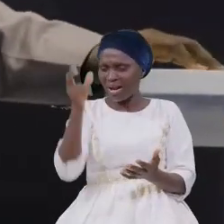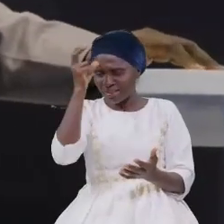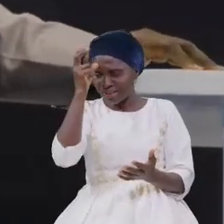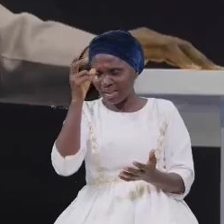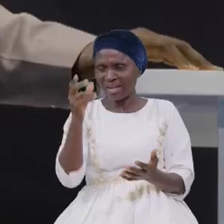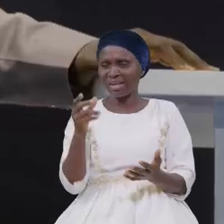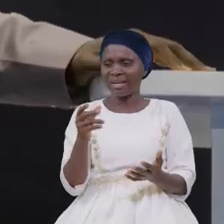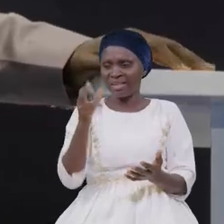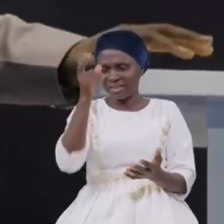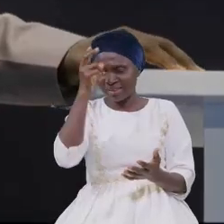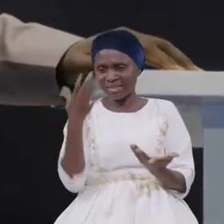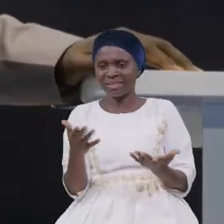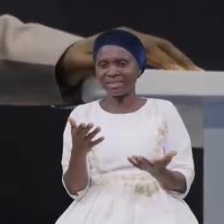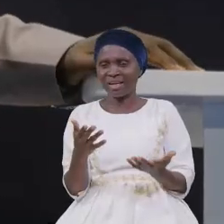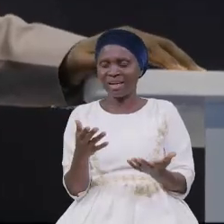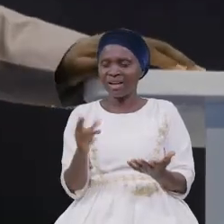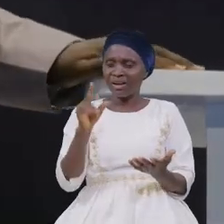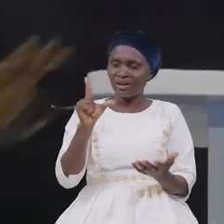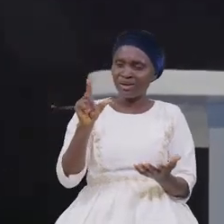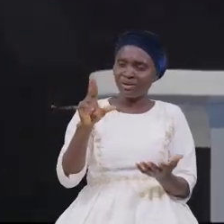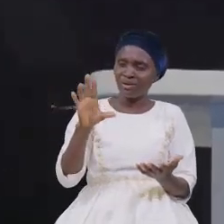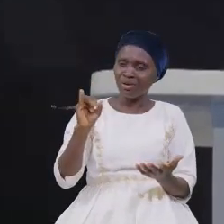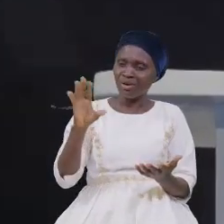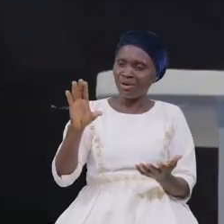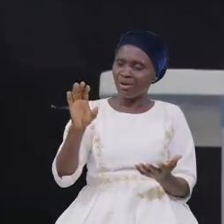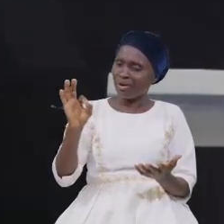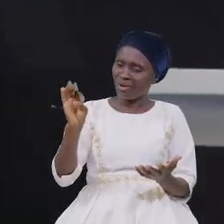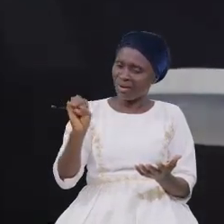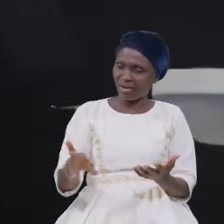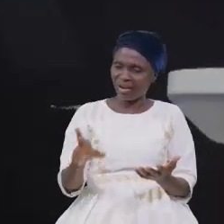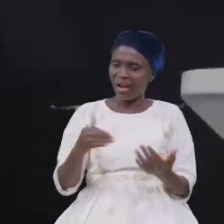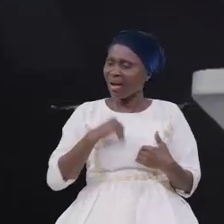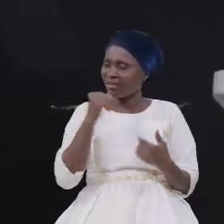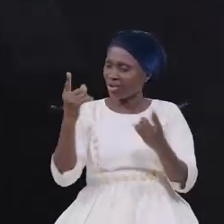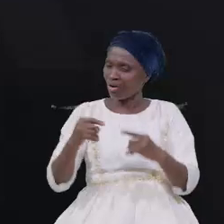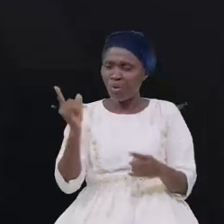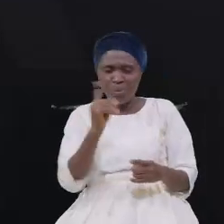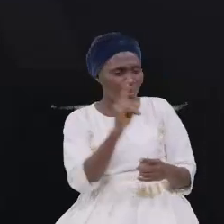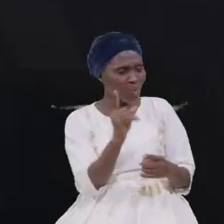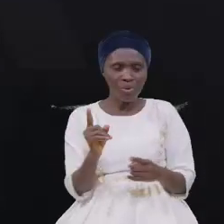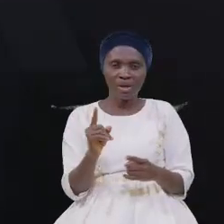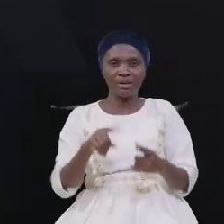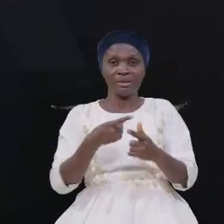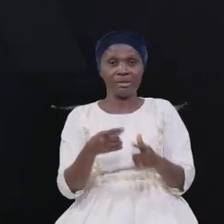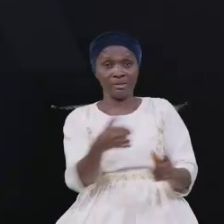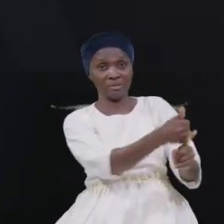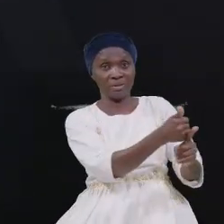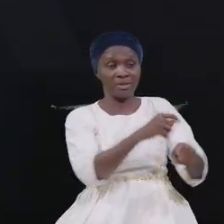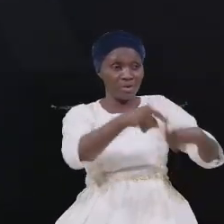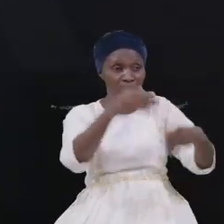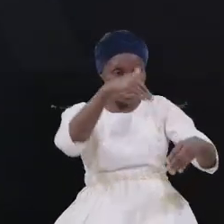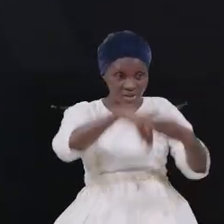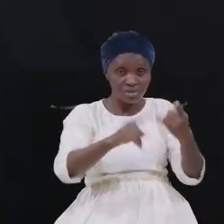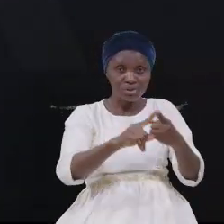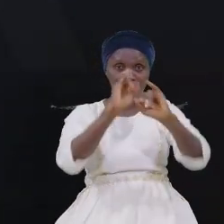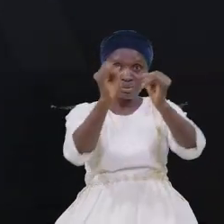and Lucifer, he has not come. Where is he? And they go into idol worship. They don't even wait